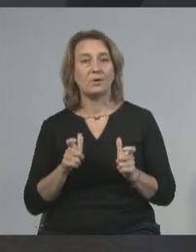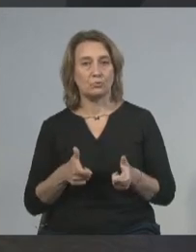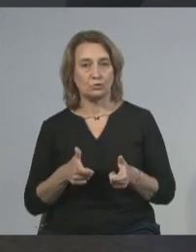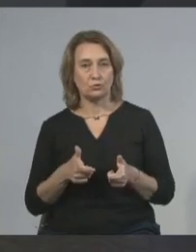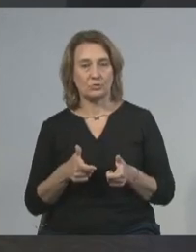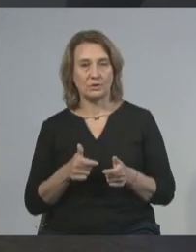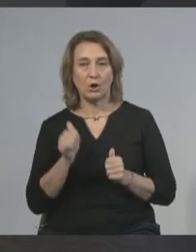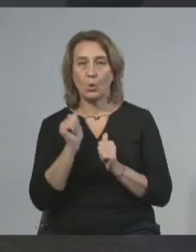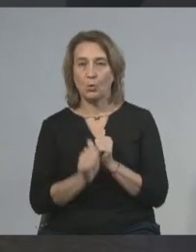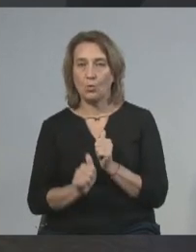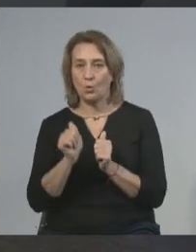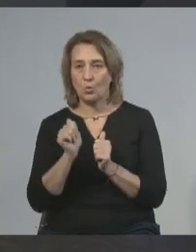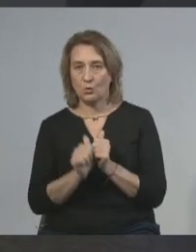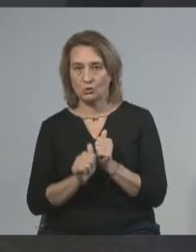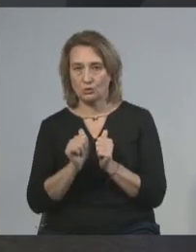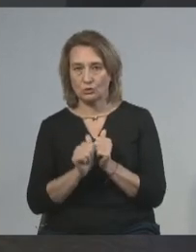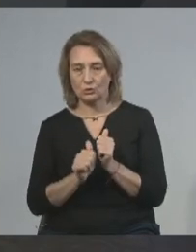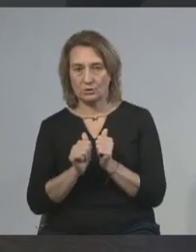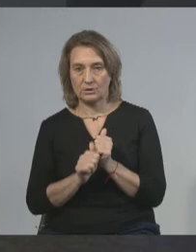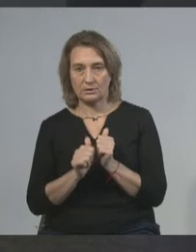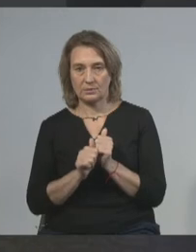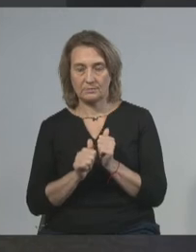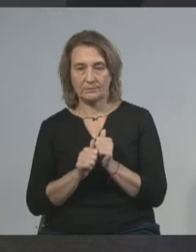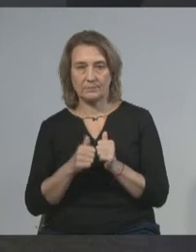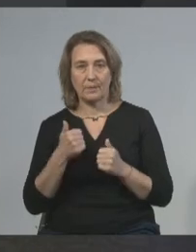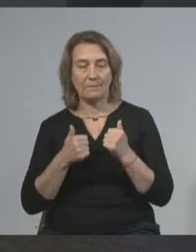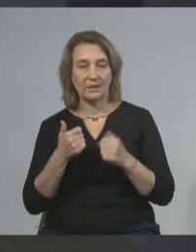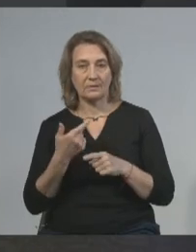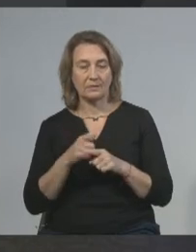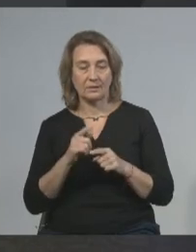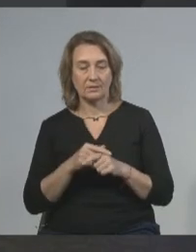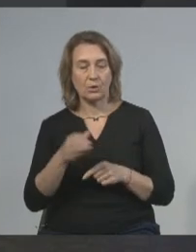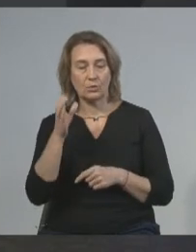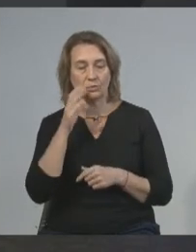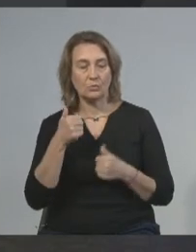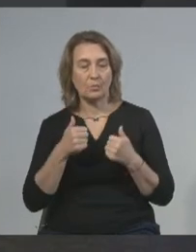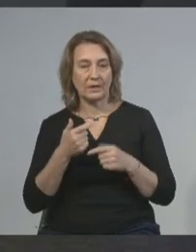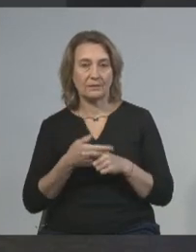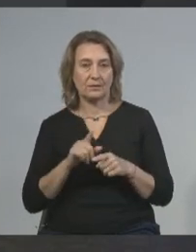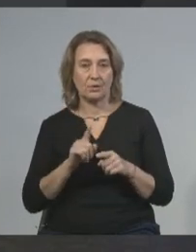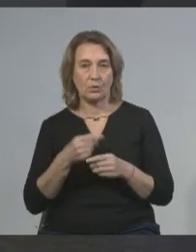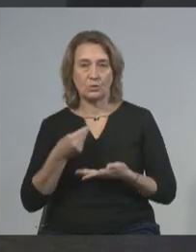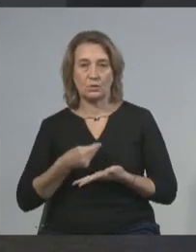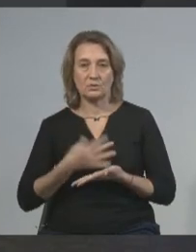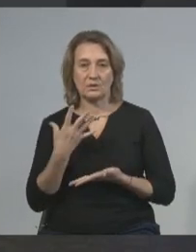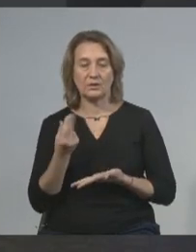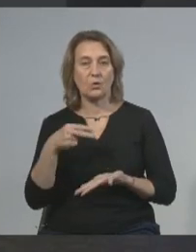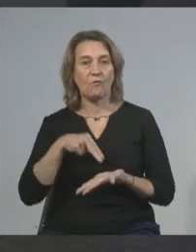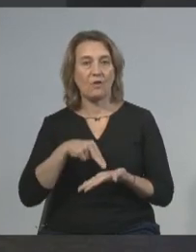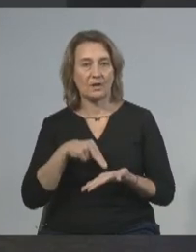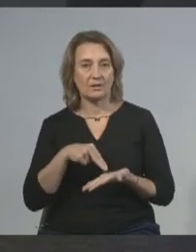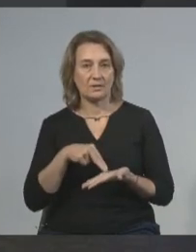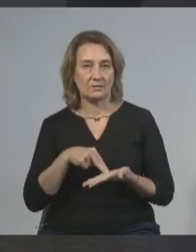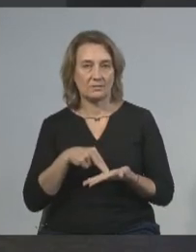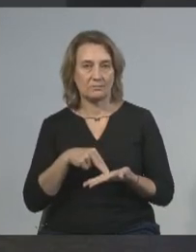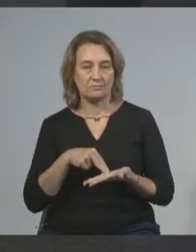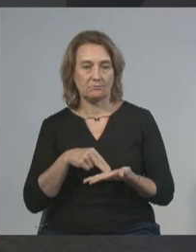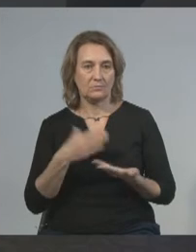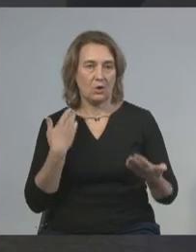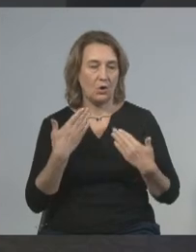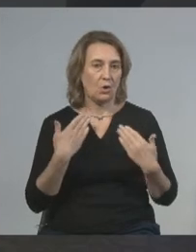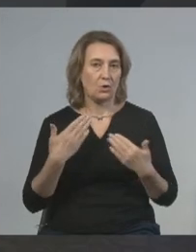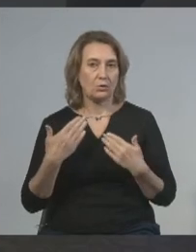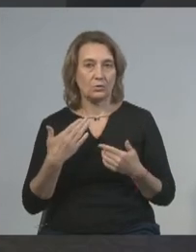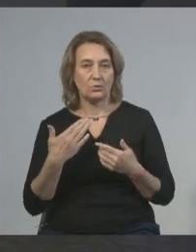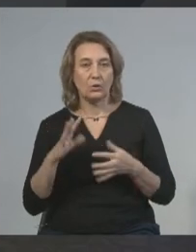but i agree with guy that every brand now every smart brand assesses this cost